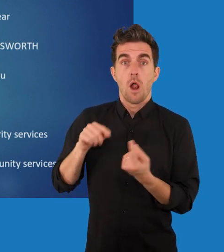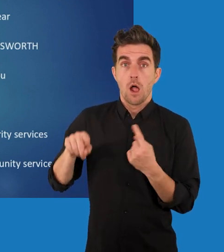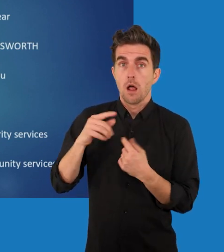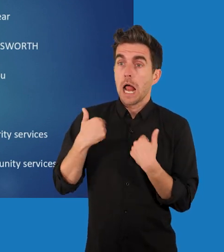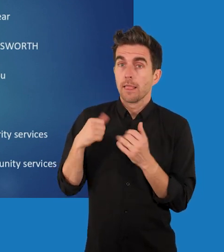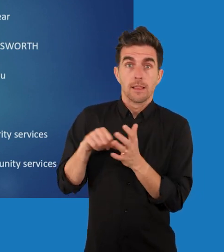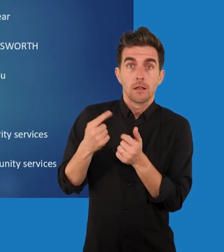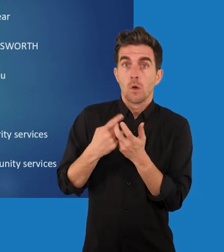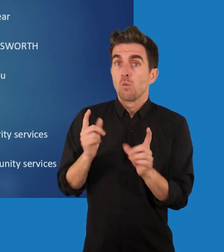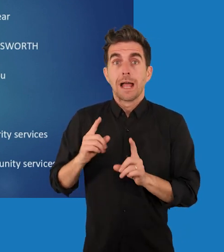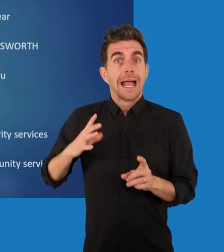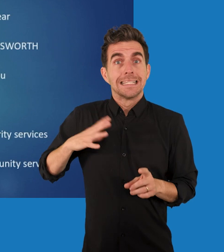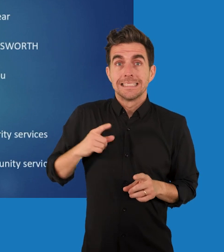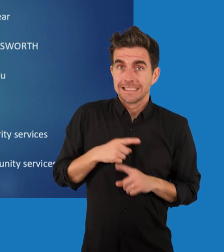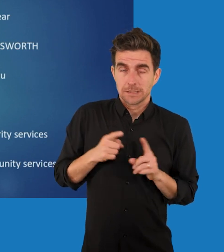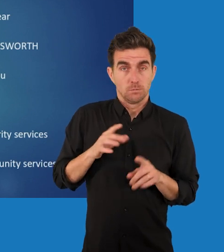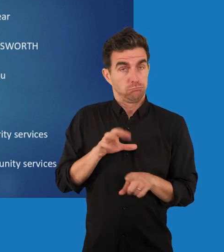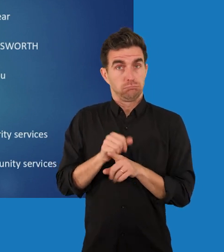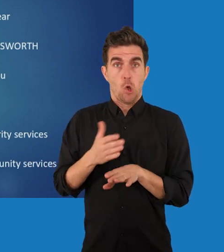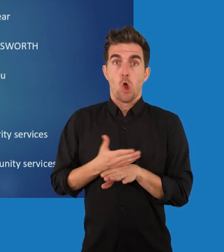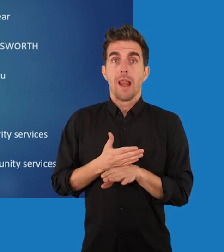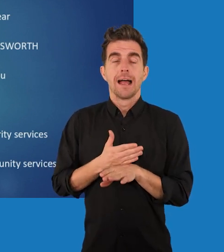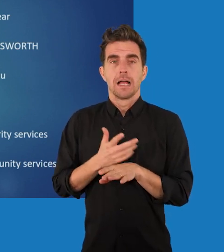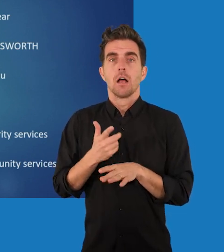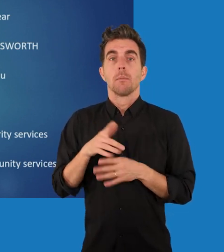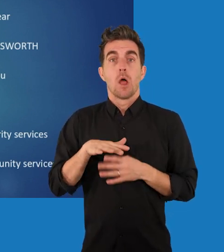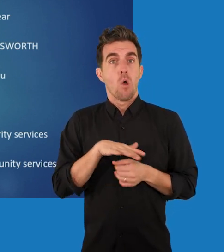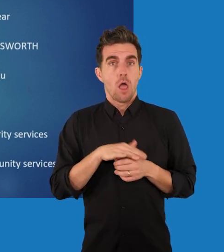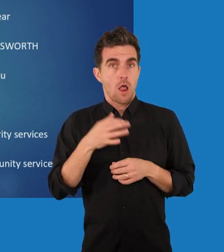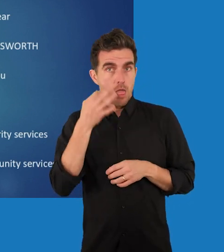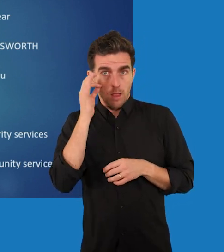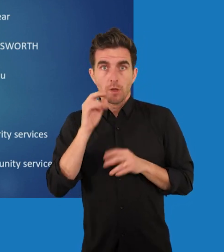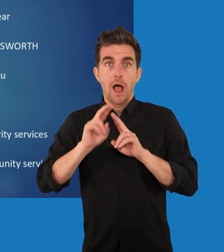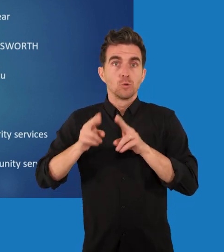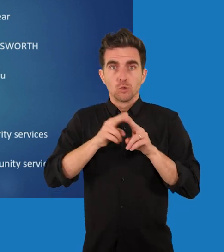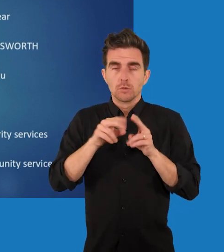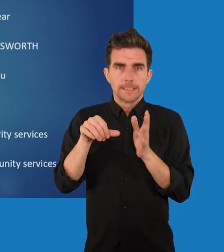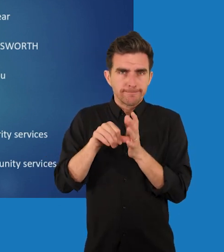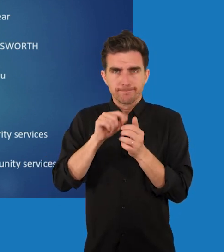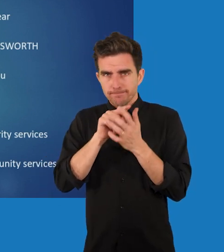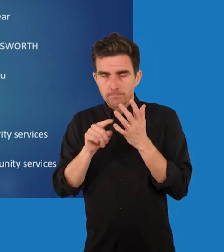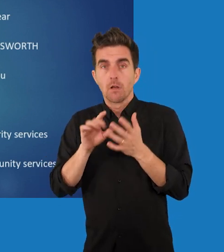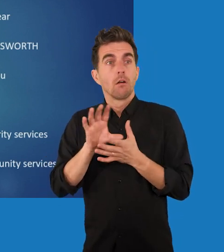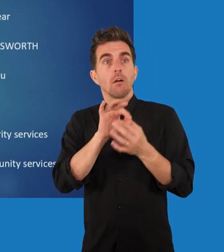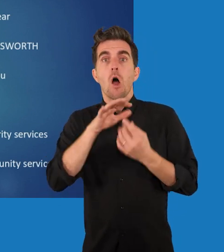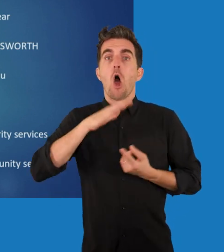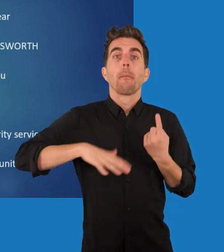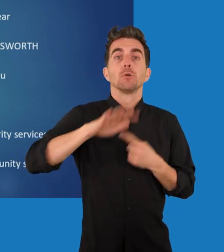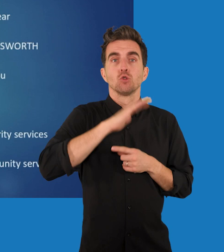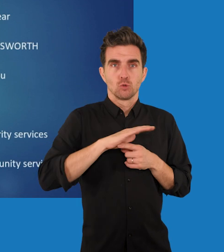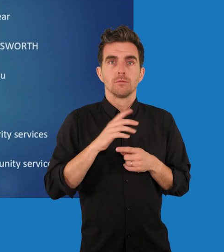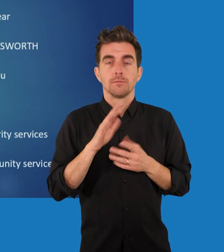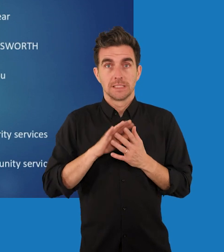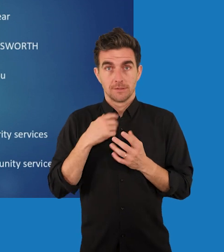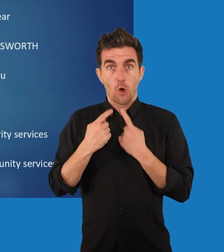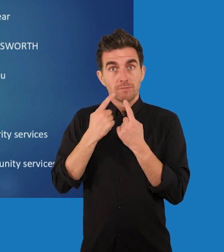range of needs for our local residents: health issues, local authority and housing issues, as well as connecting with our wider community